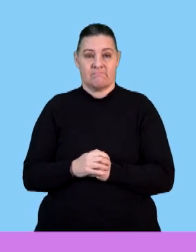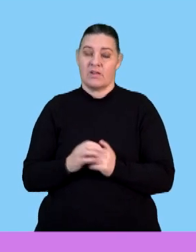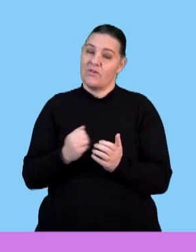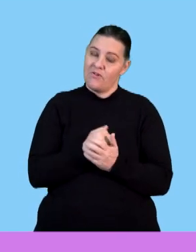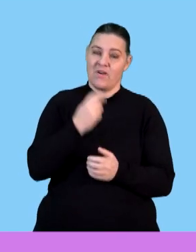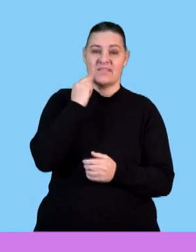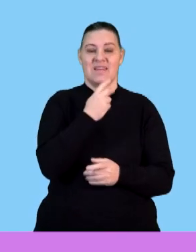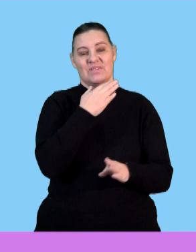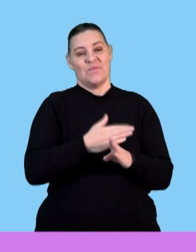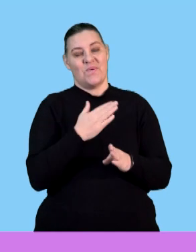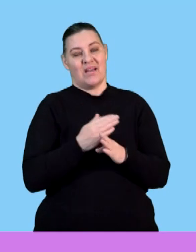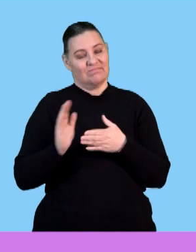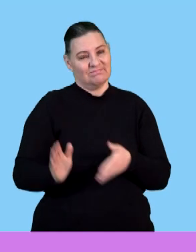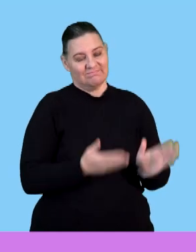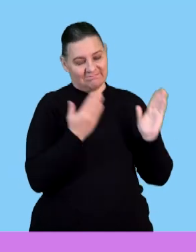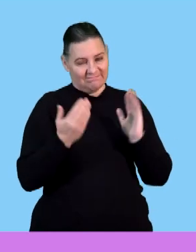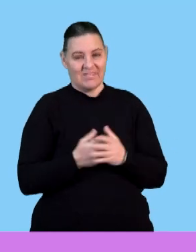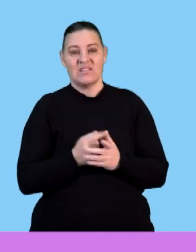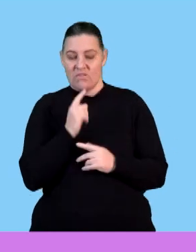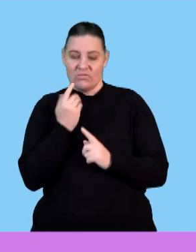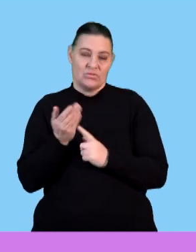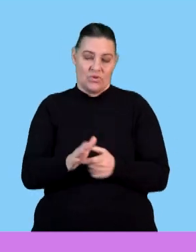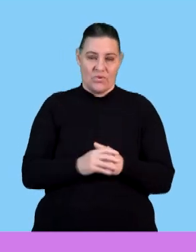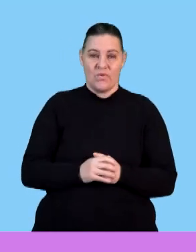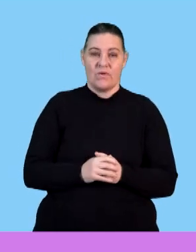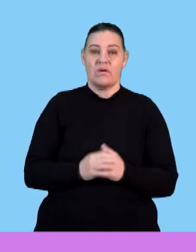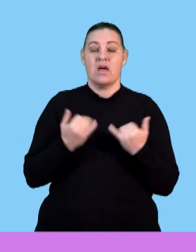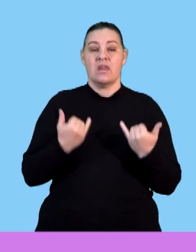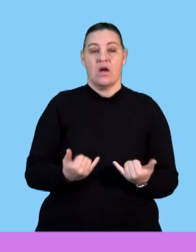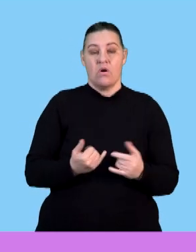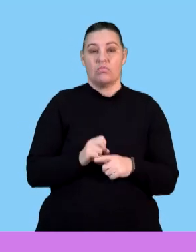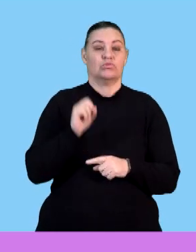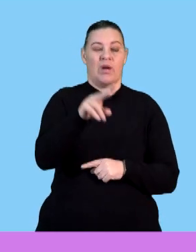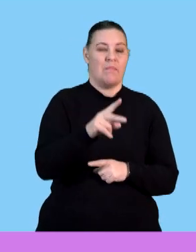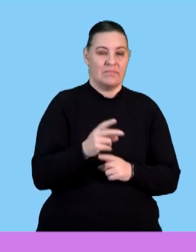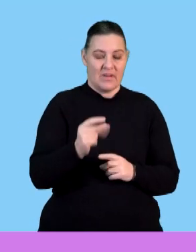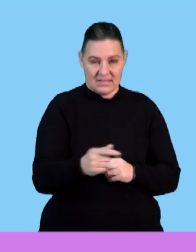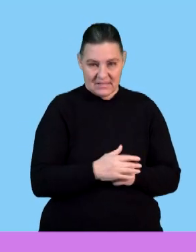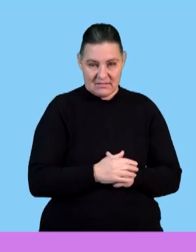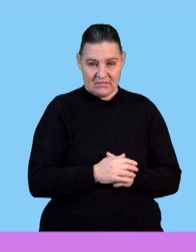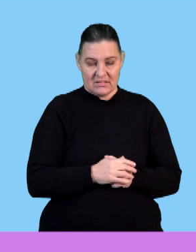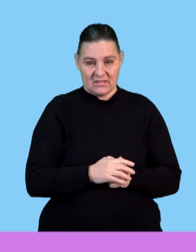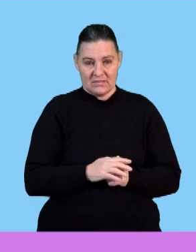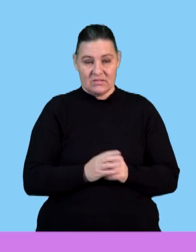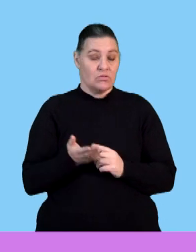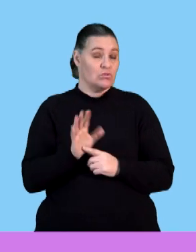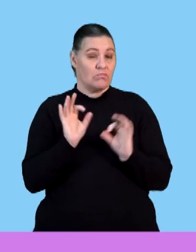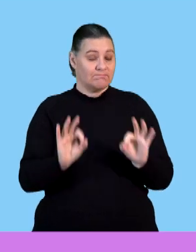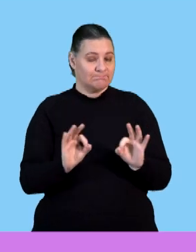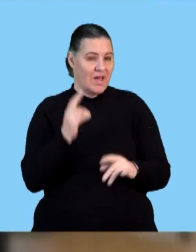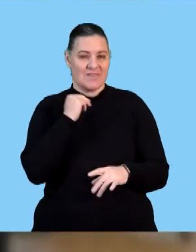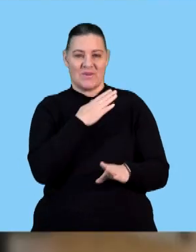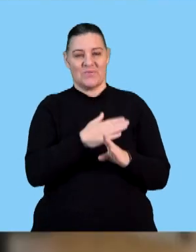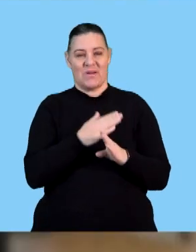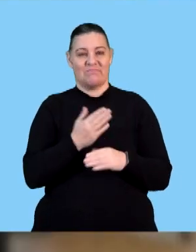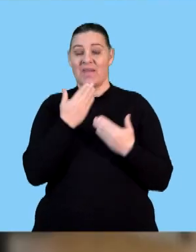Oh, nice work, everyone. Let's get that one back to show you guys. All right, we jumped ahead there. There we go.